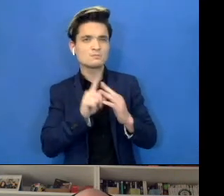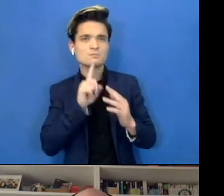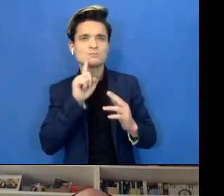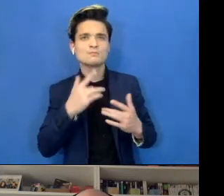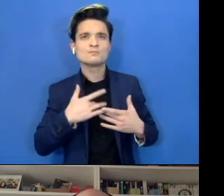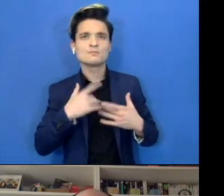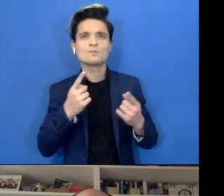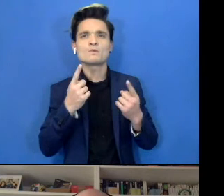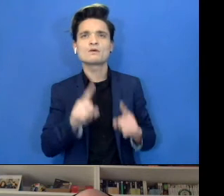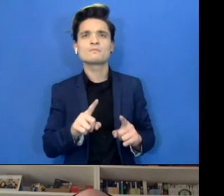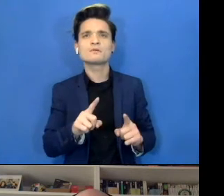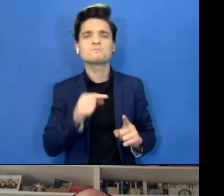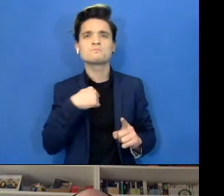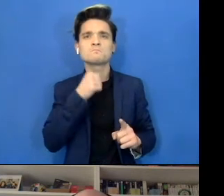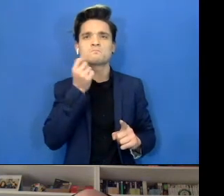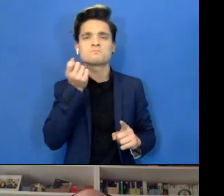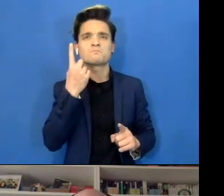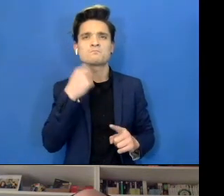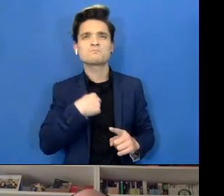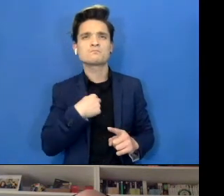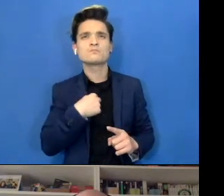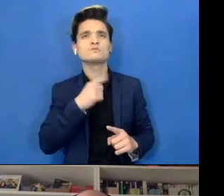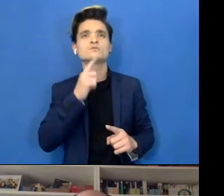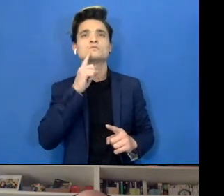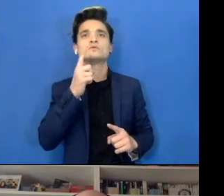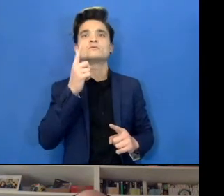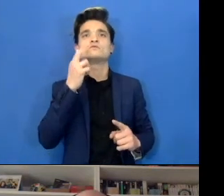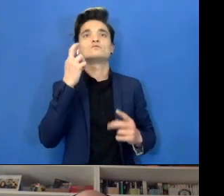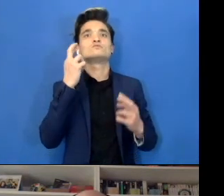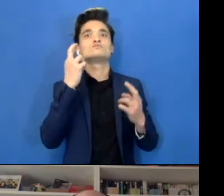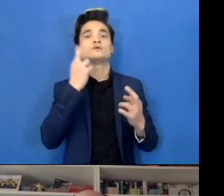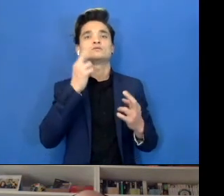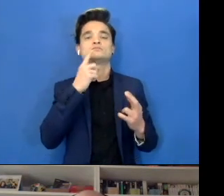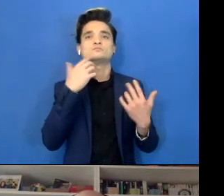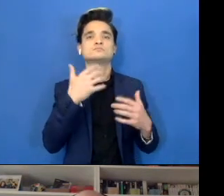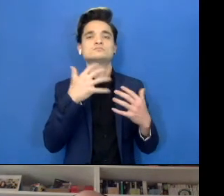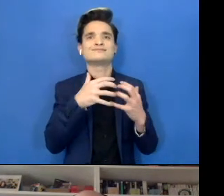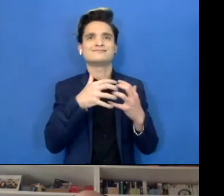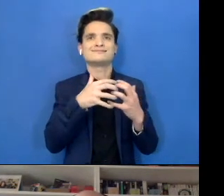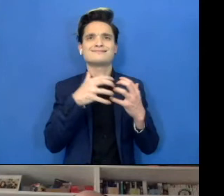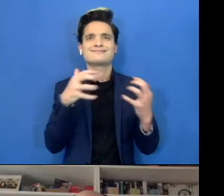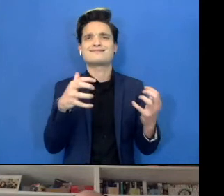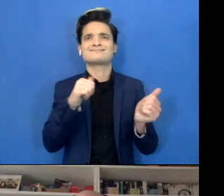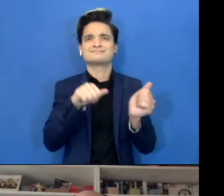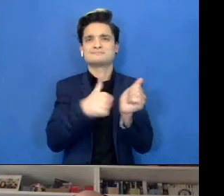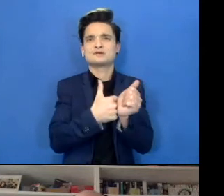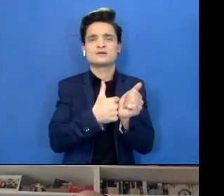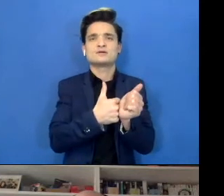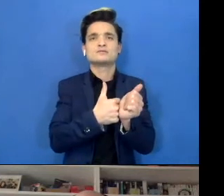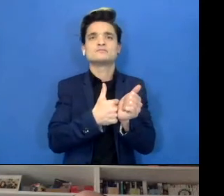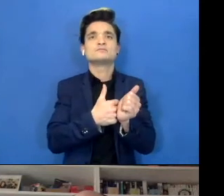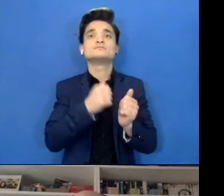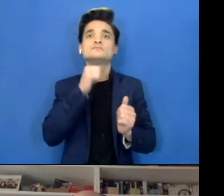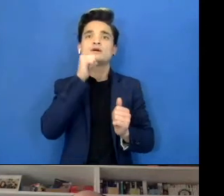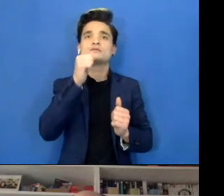the fact that you've said no hasn't blocked the scene, hasn't stopped the scene. It's opened up a new world. What's important is how to react